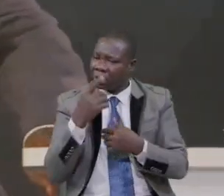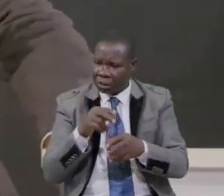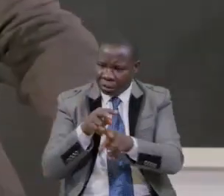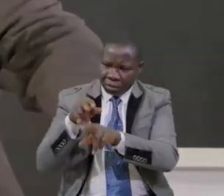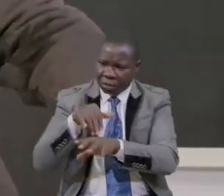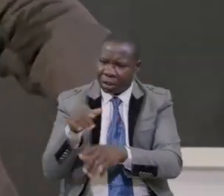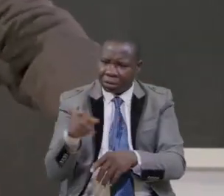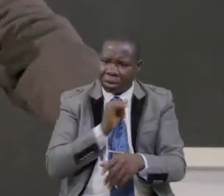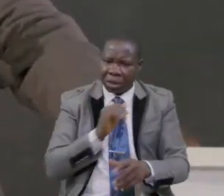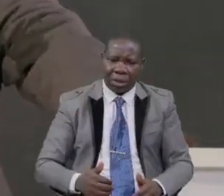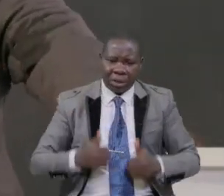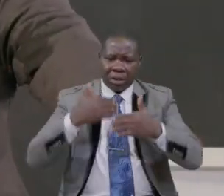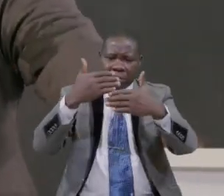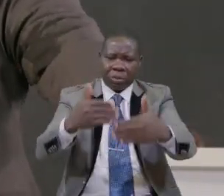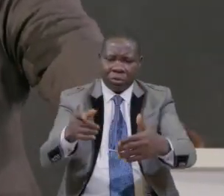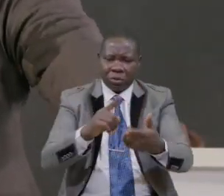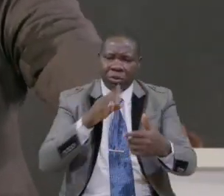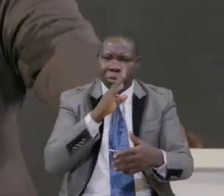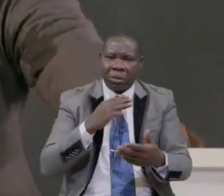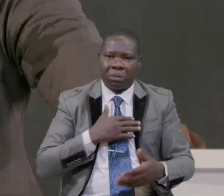my assistant pastor."